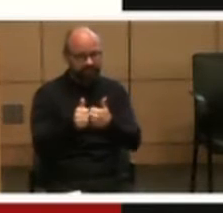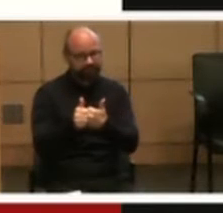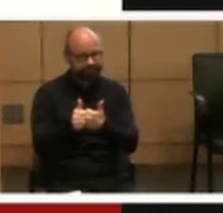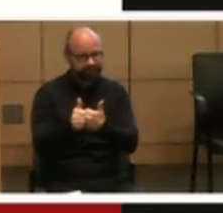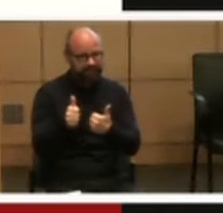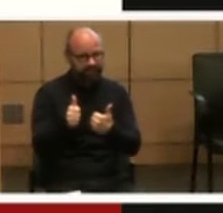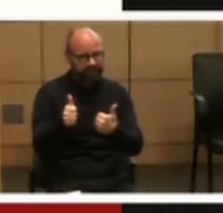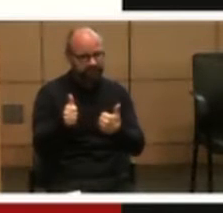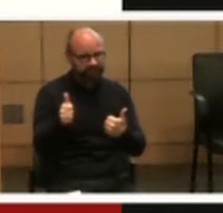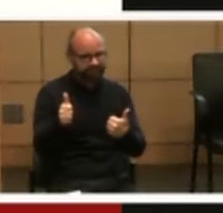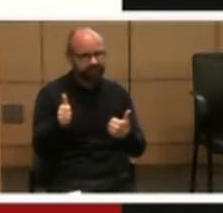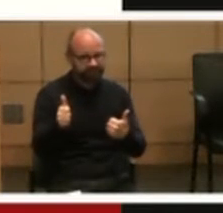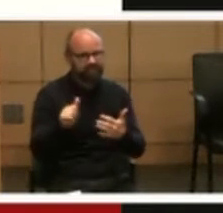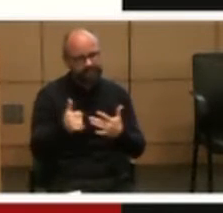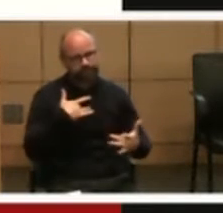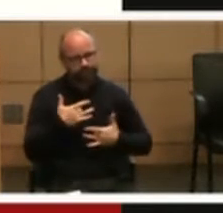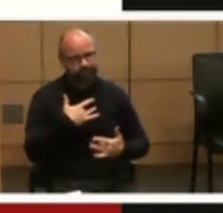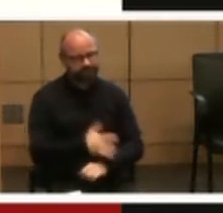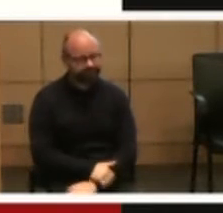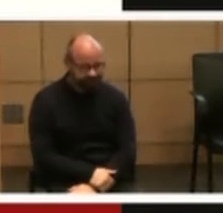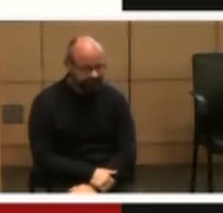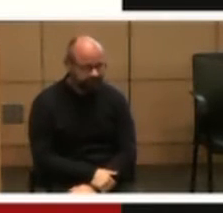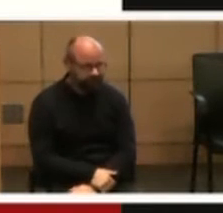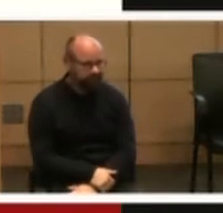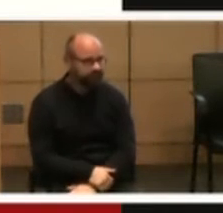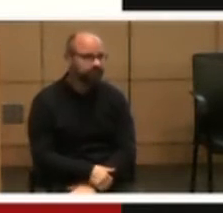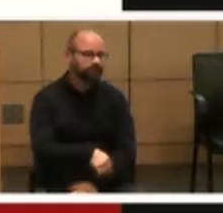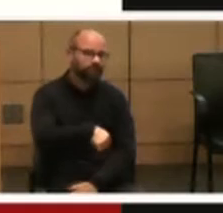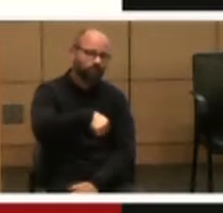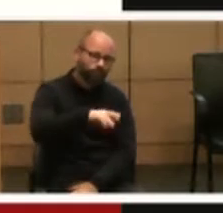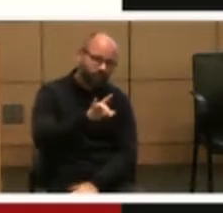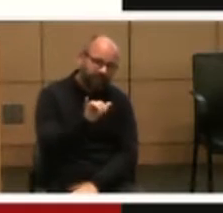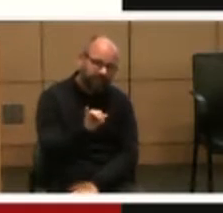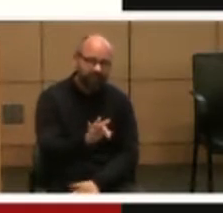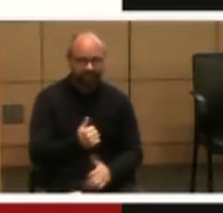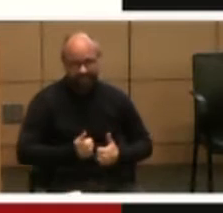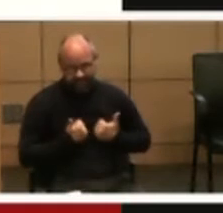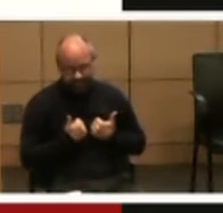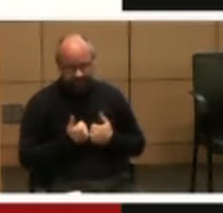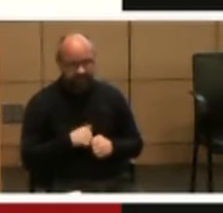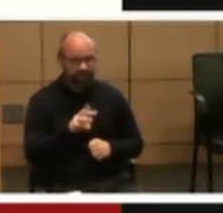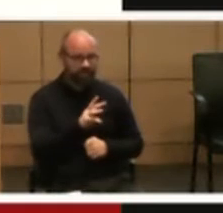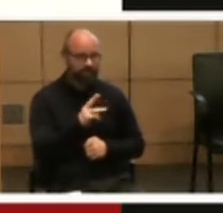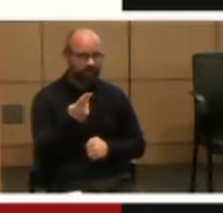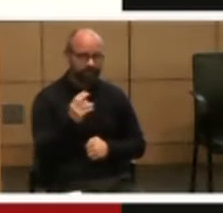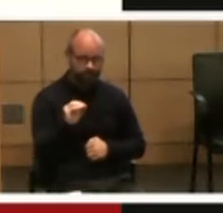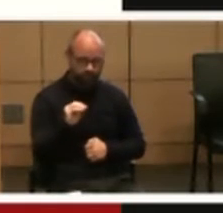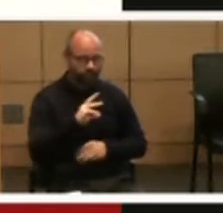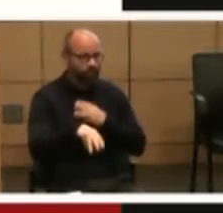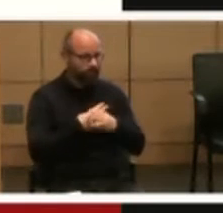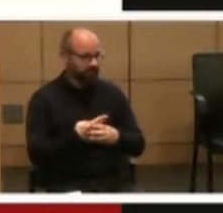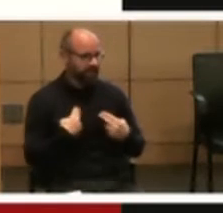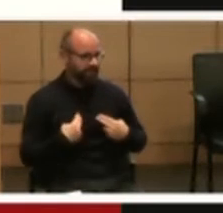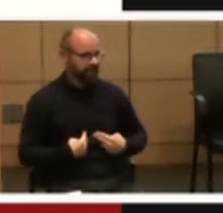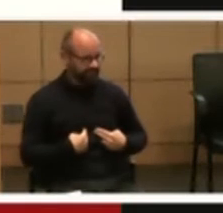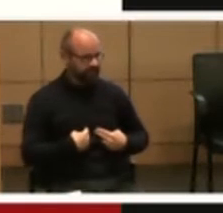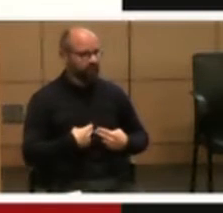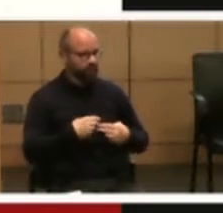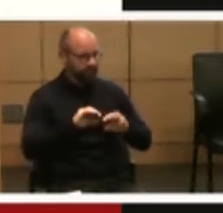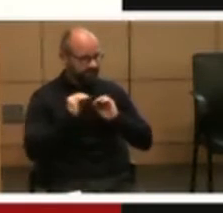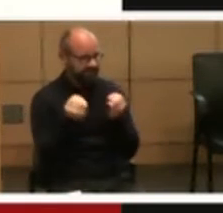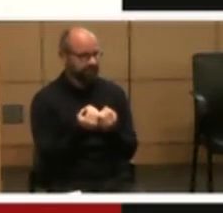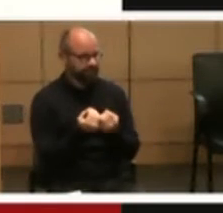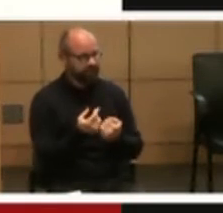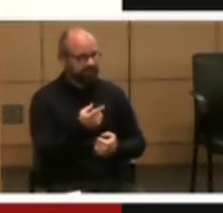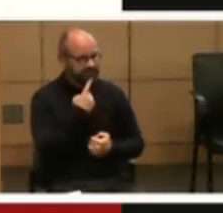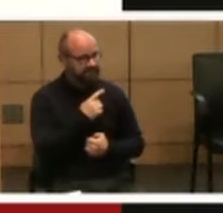Okay, quality of life. So the WHO, the World Health Organization, defines quality of life as the individual's perception of their position